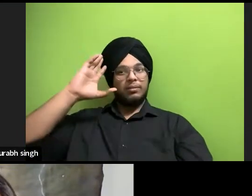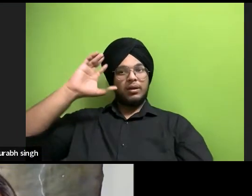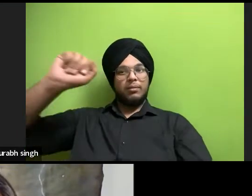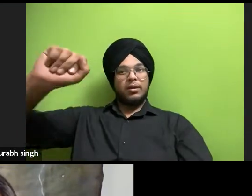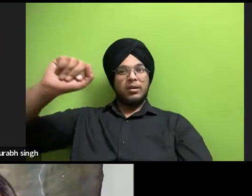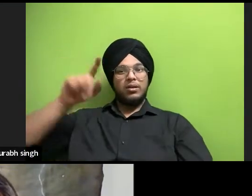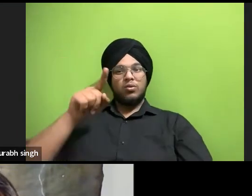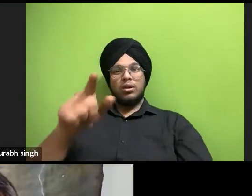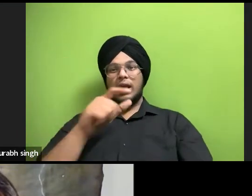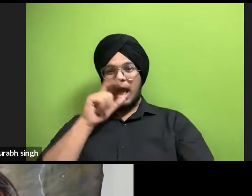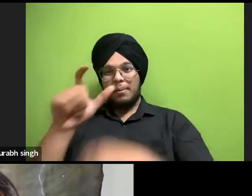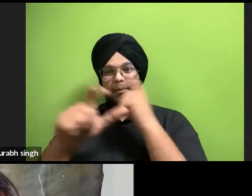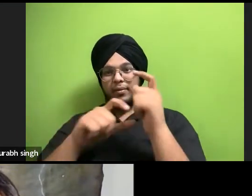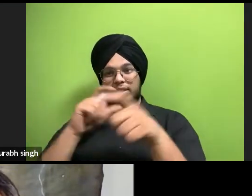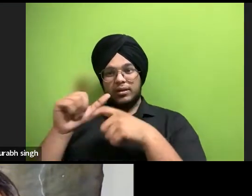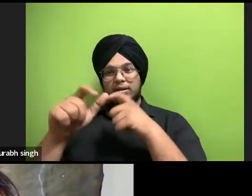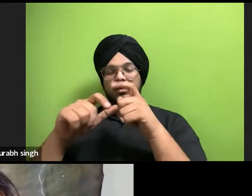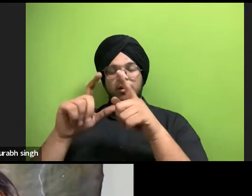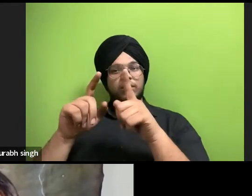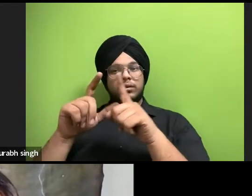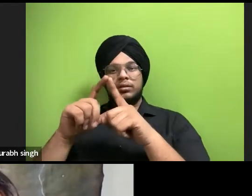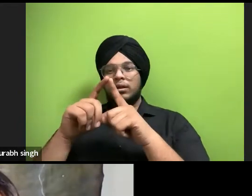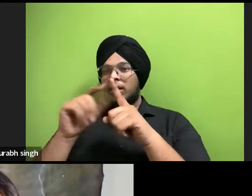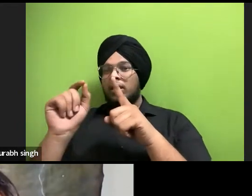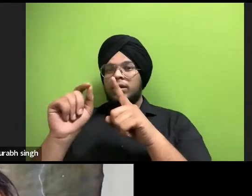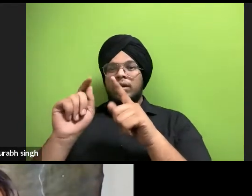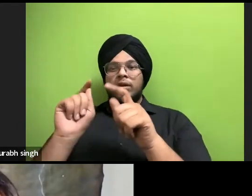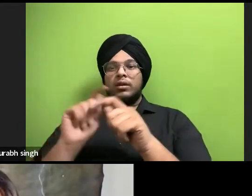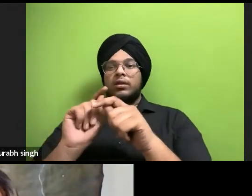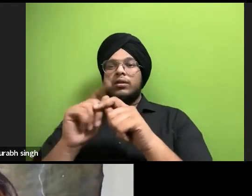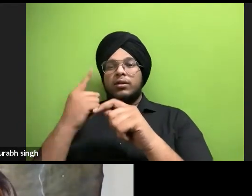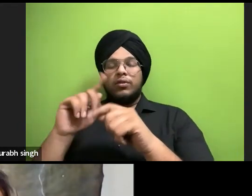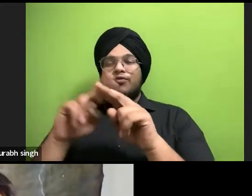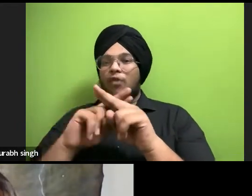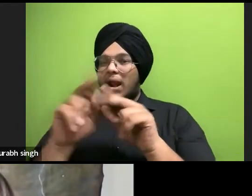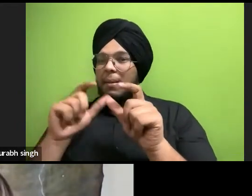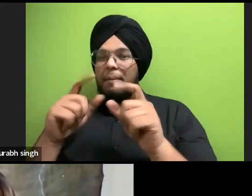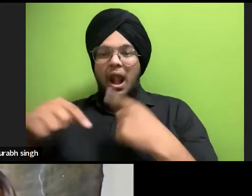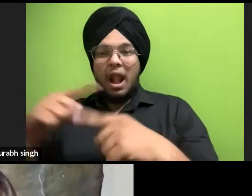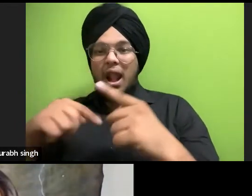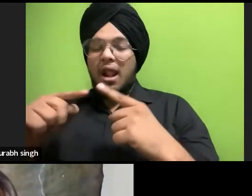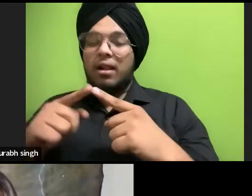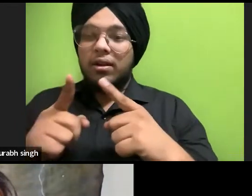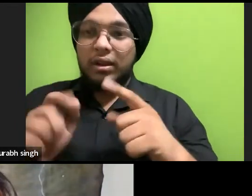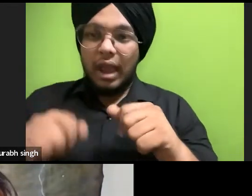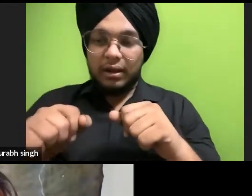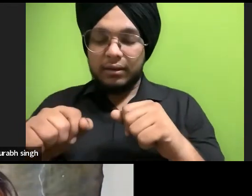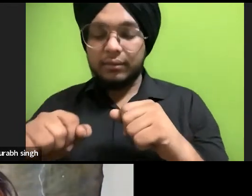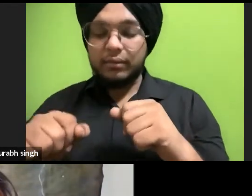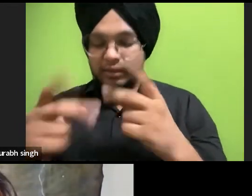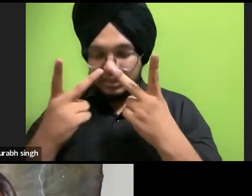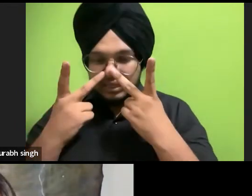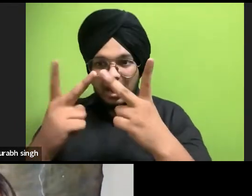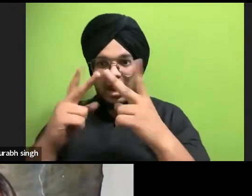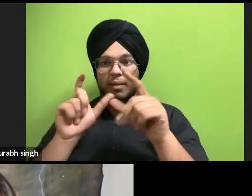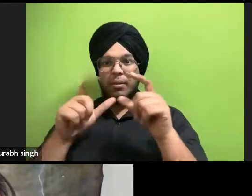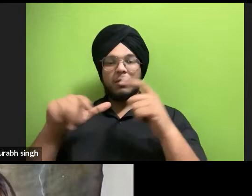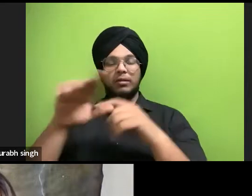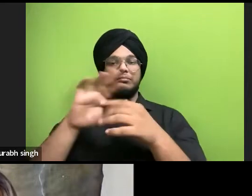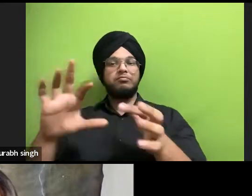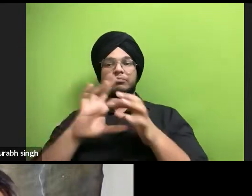that the galleries and the whole place was full of people. So you can obviously see that everyone's